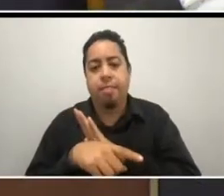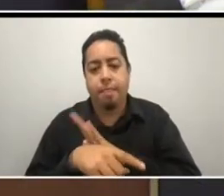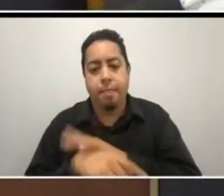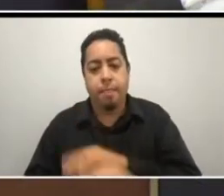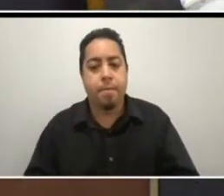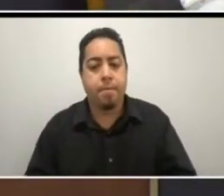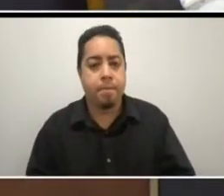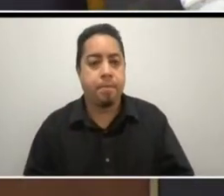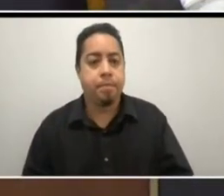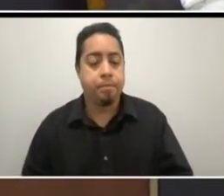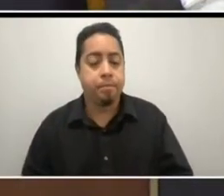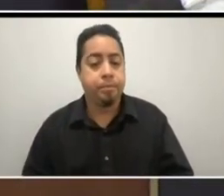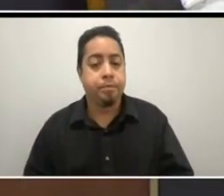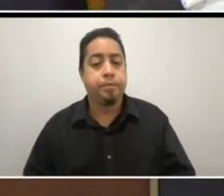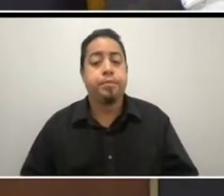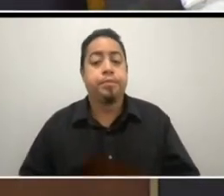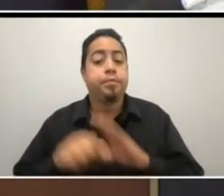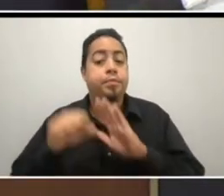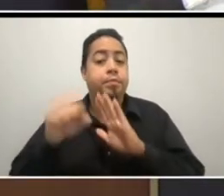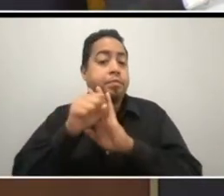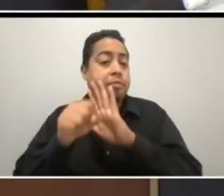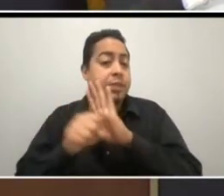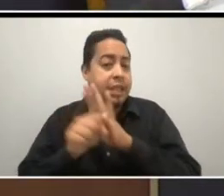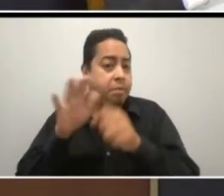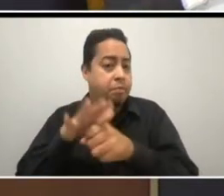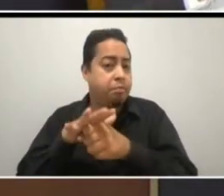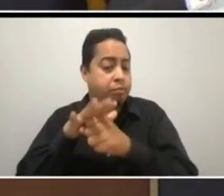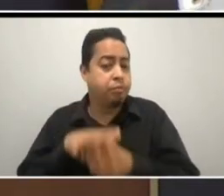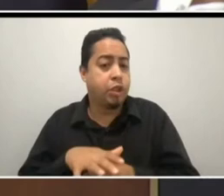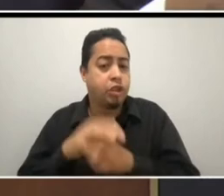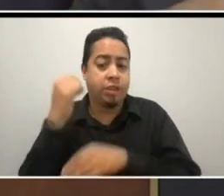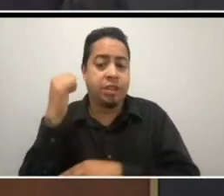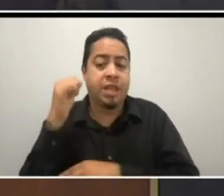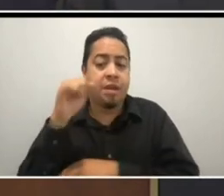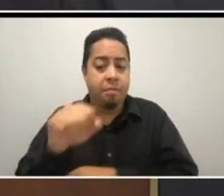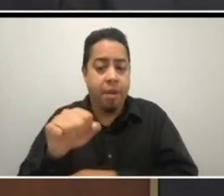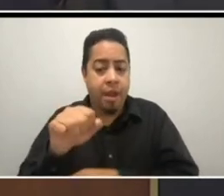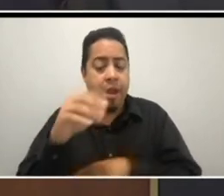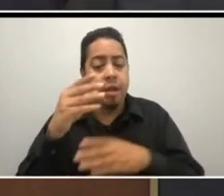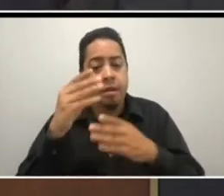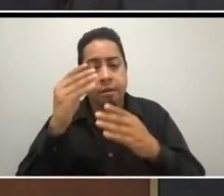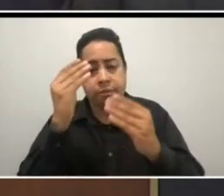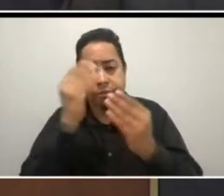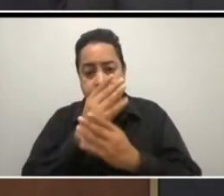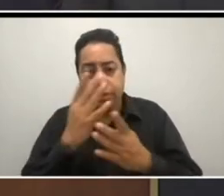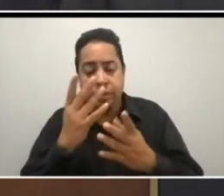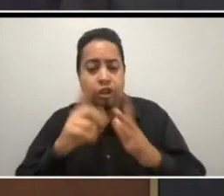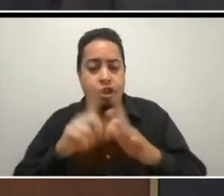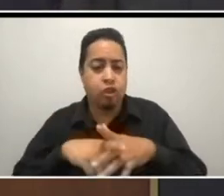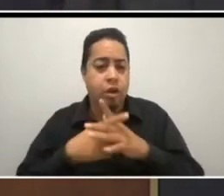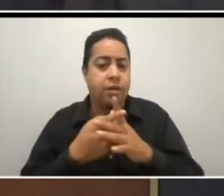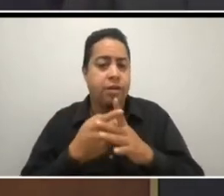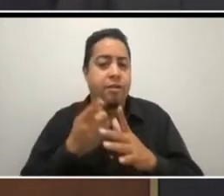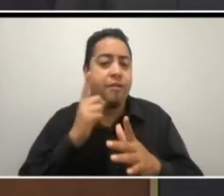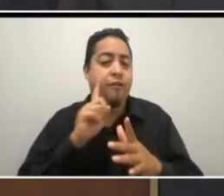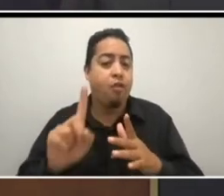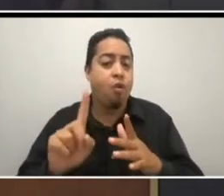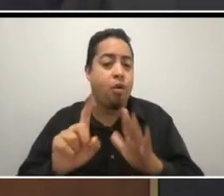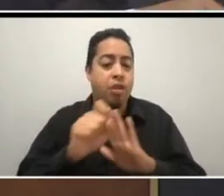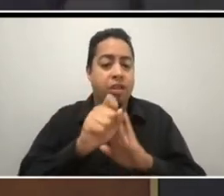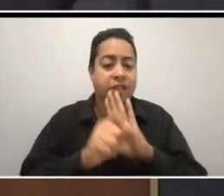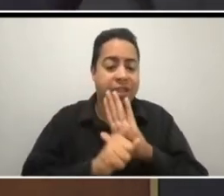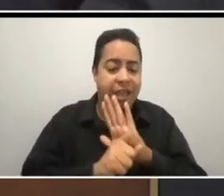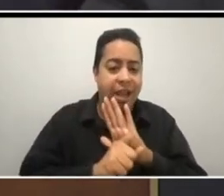The state pressure campaign and the danger it posed to state officials and the state capitals around the nation was a dangerous precursor